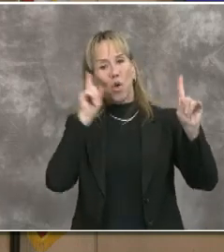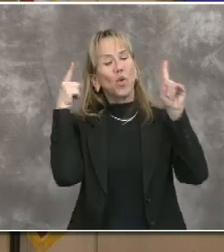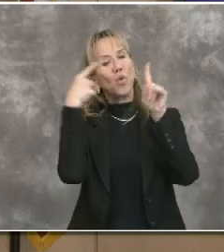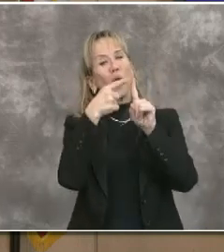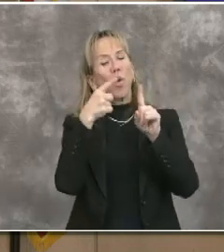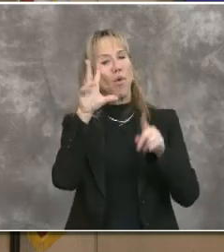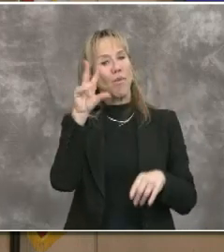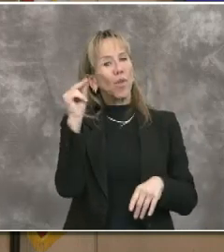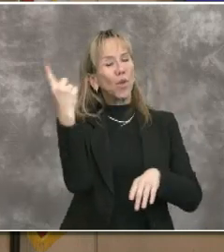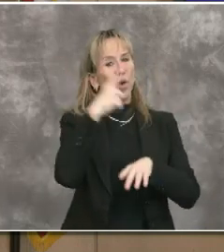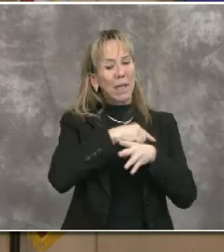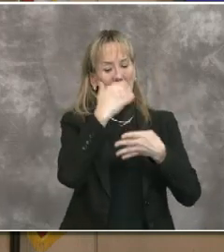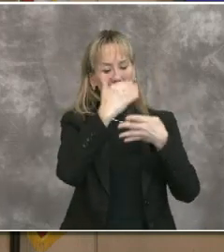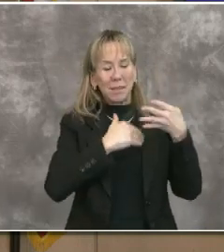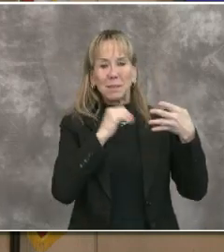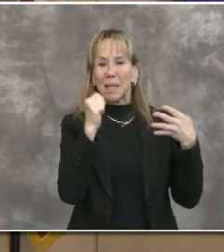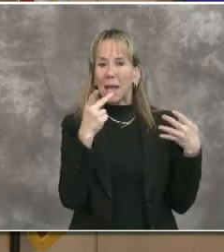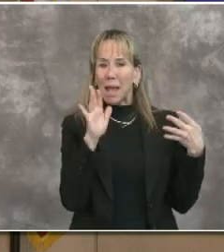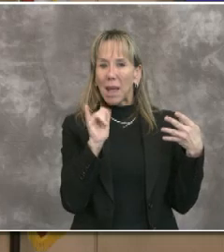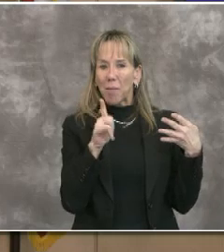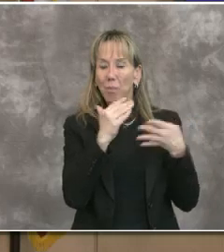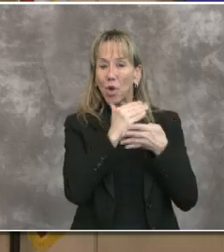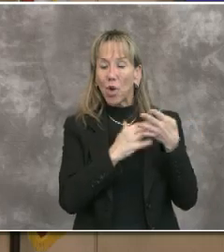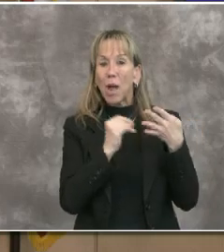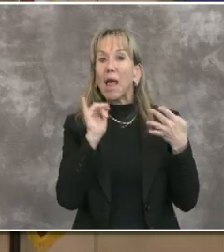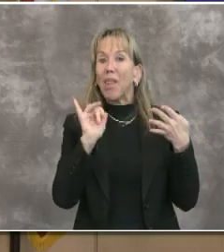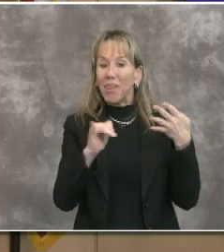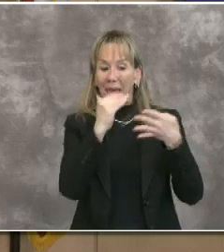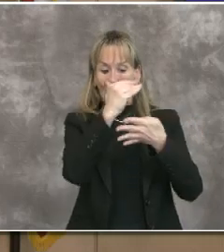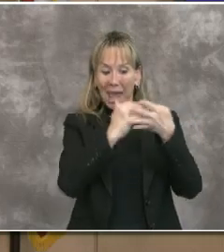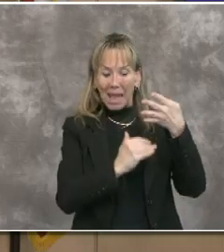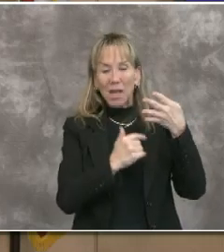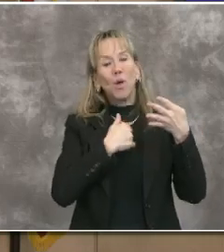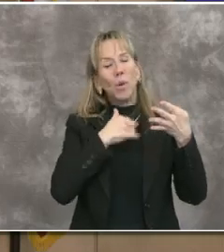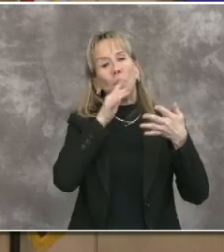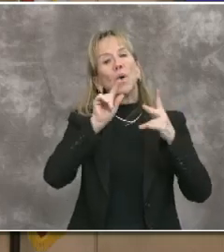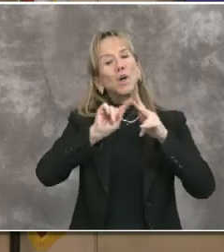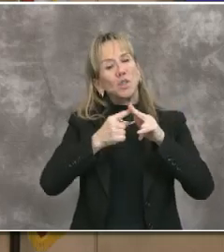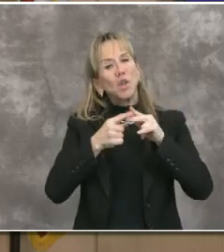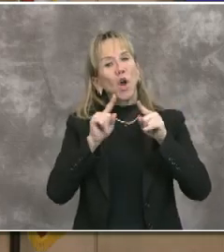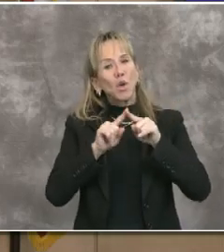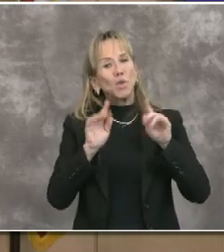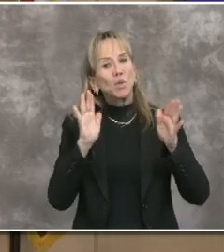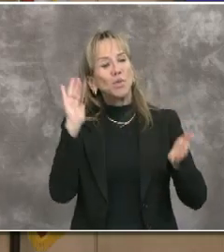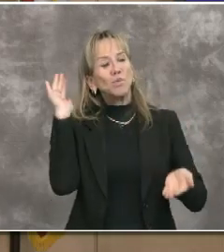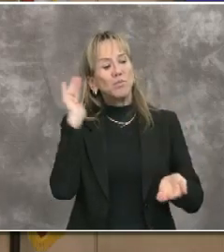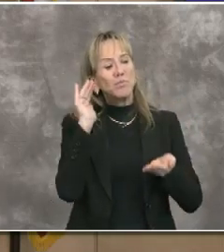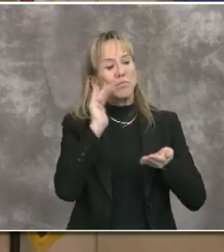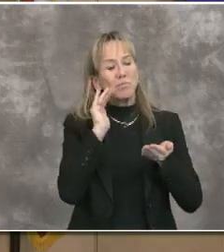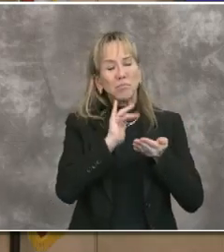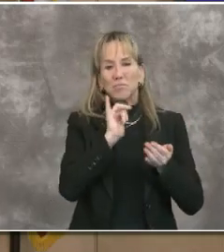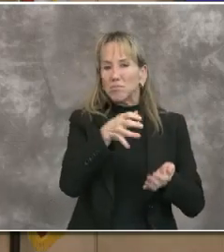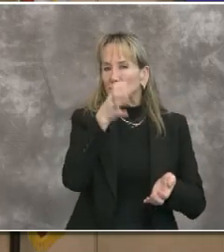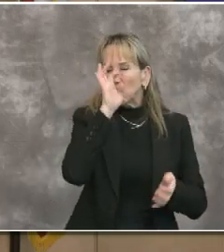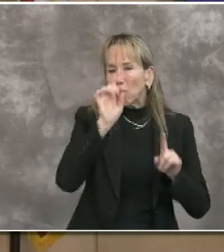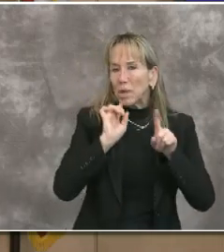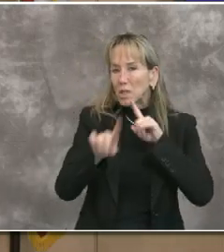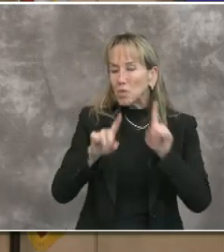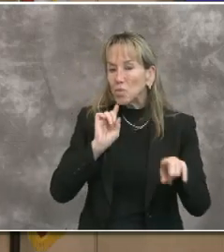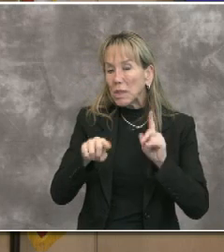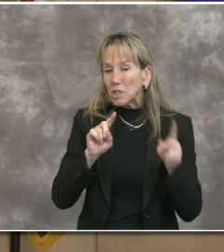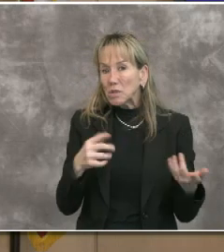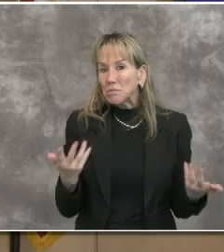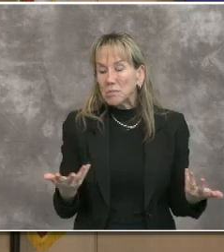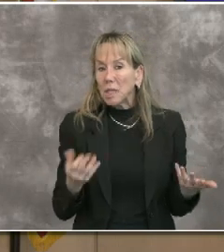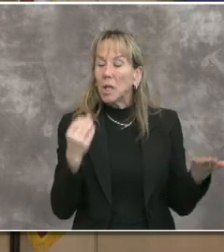gives us, I think, a confidence to start lightening up on a lot of the restrictions that we've had. Now, there may be some opportunities between now and then